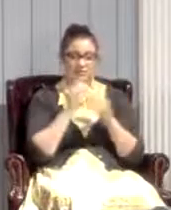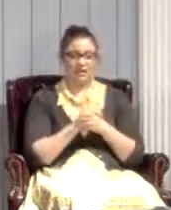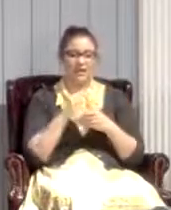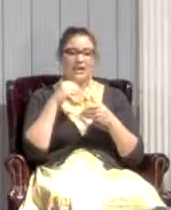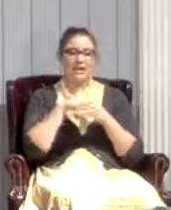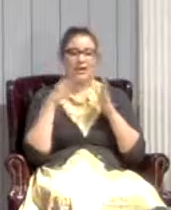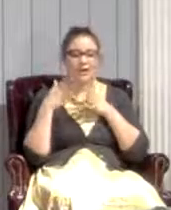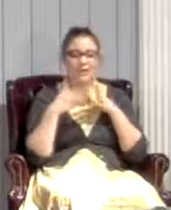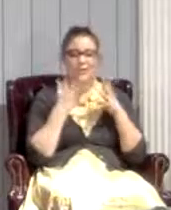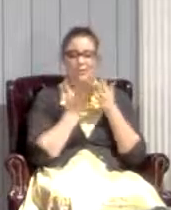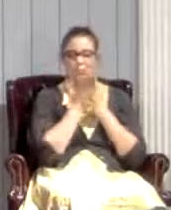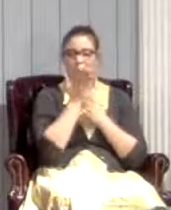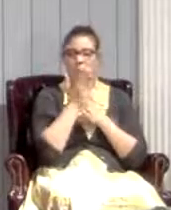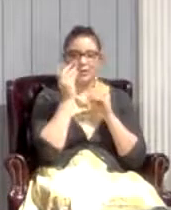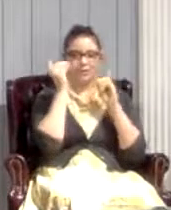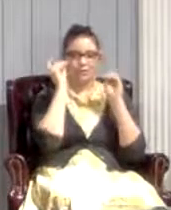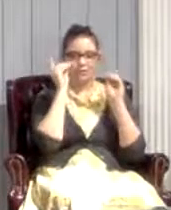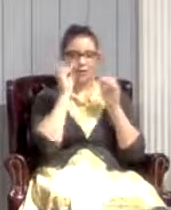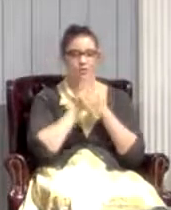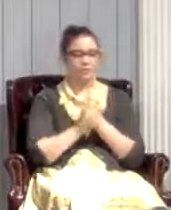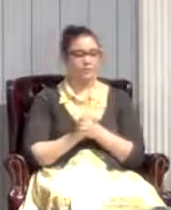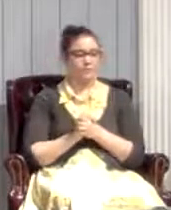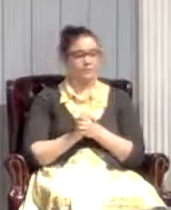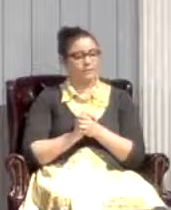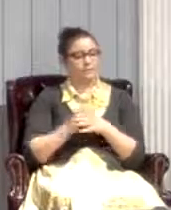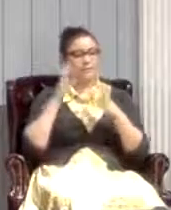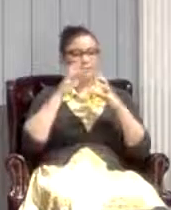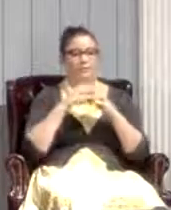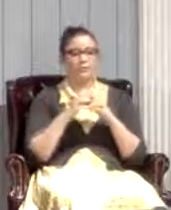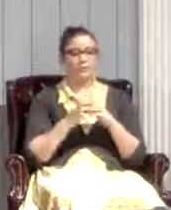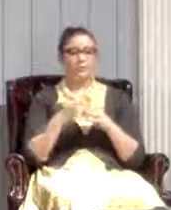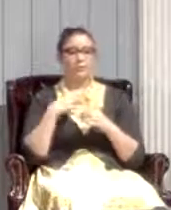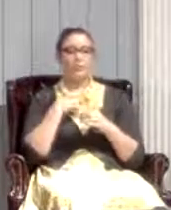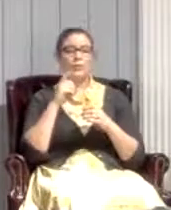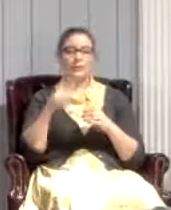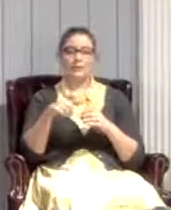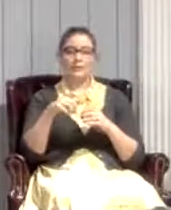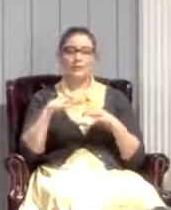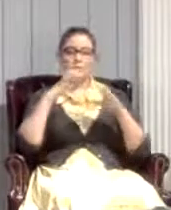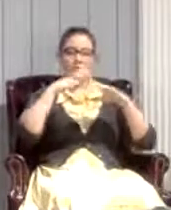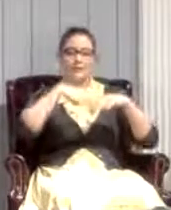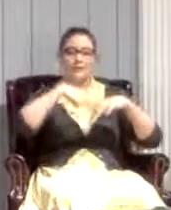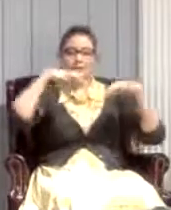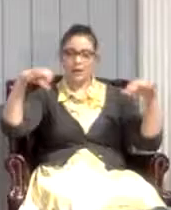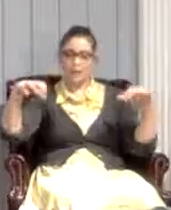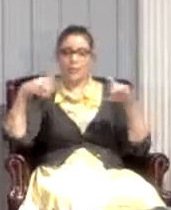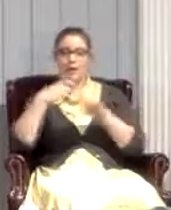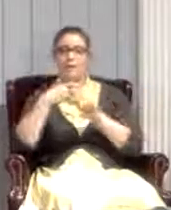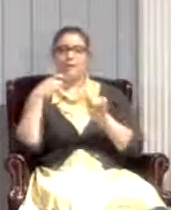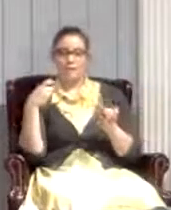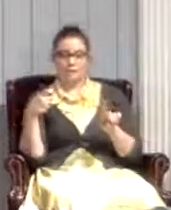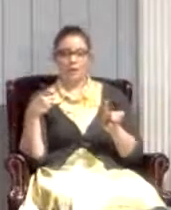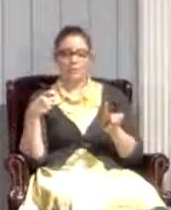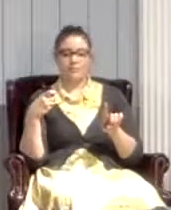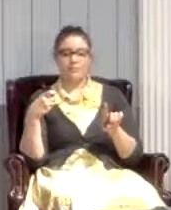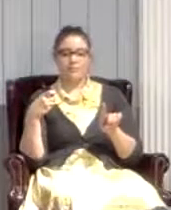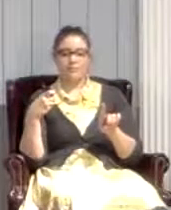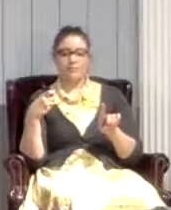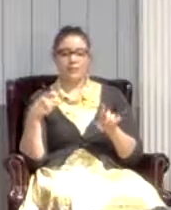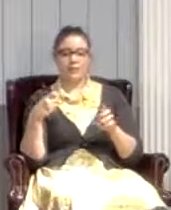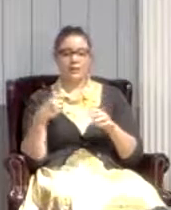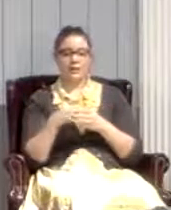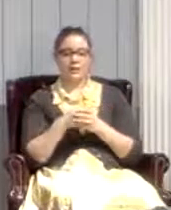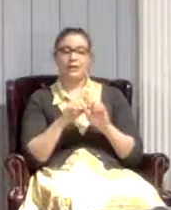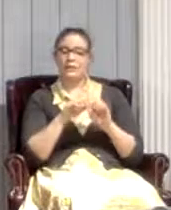to support the pastor's ministry by separating themselves from the troublemakers,